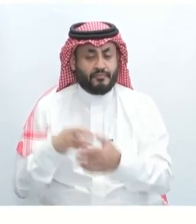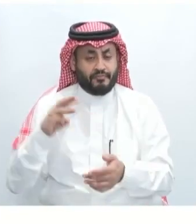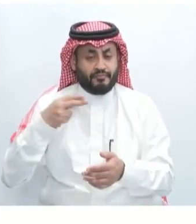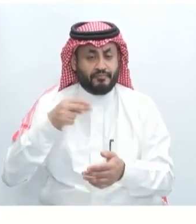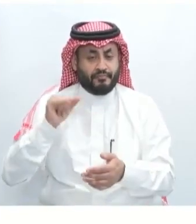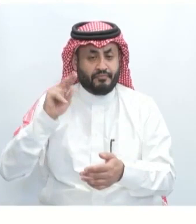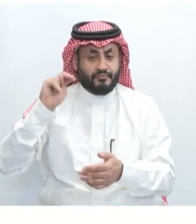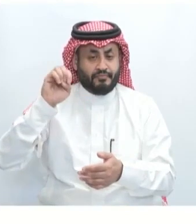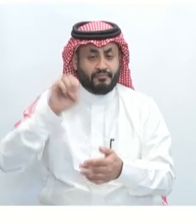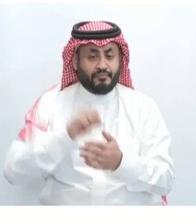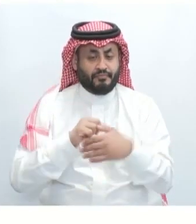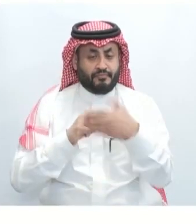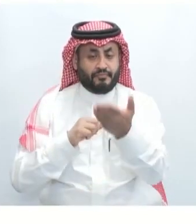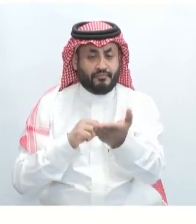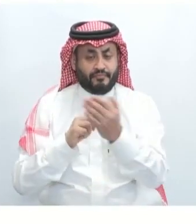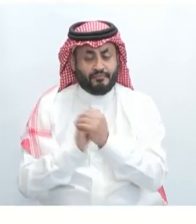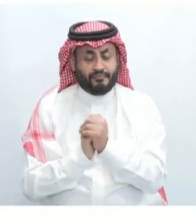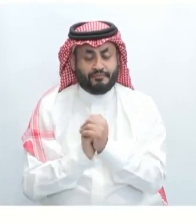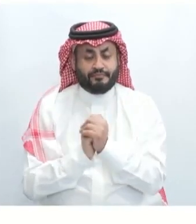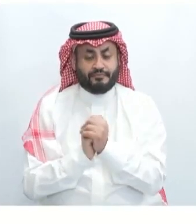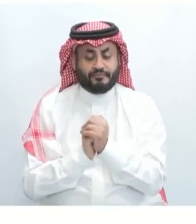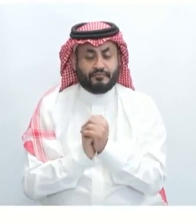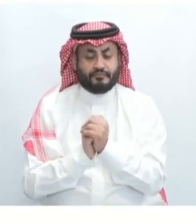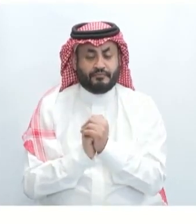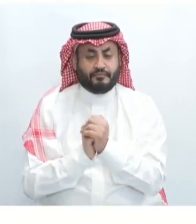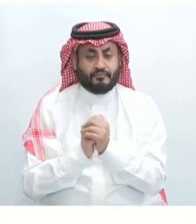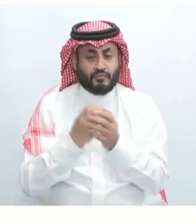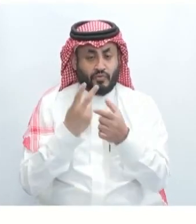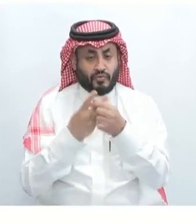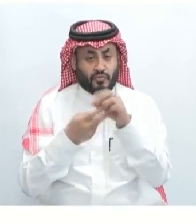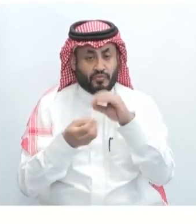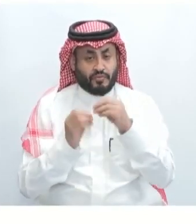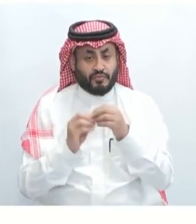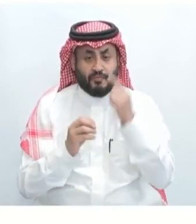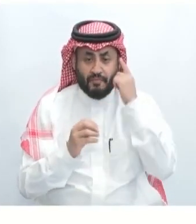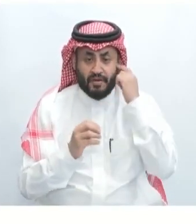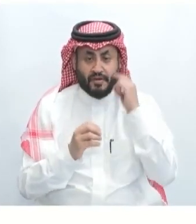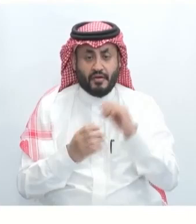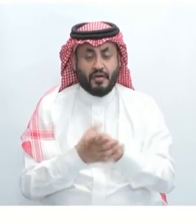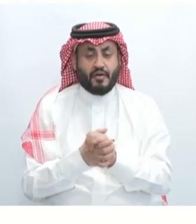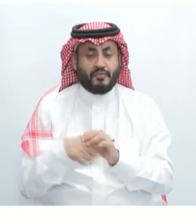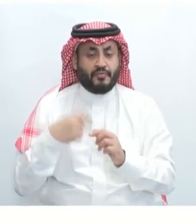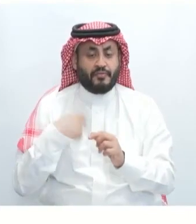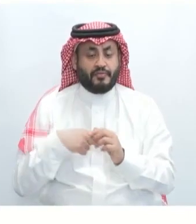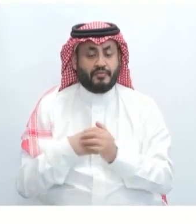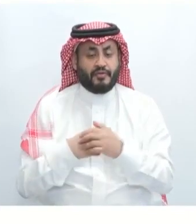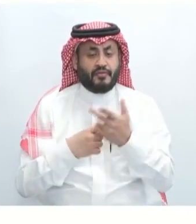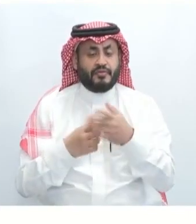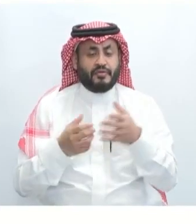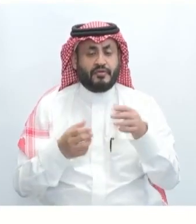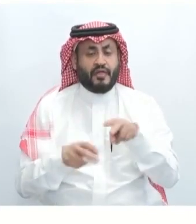mean, white? This is the white. Perfect. So, it's a black and white. It's a